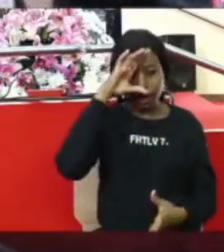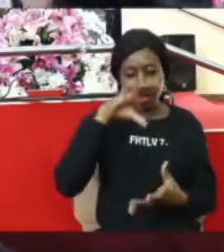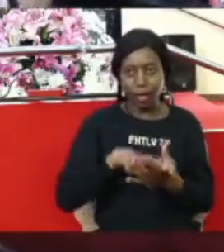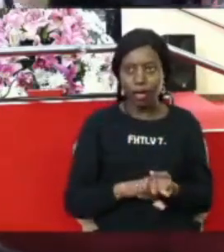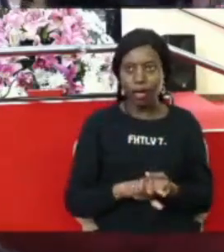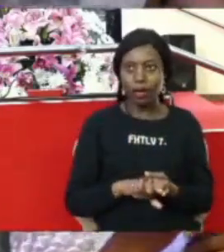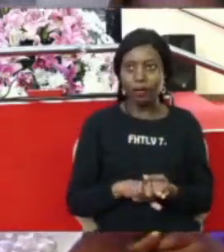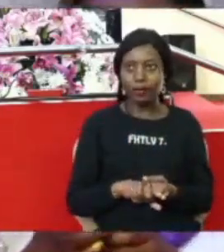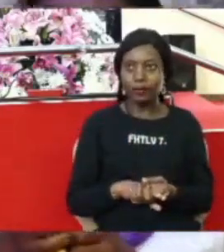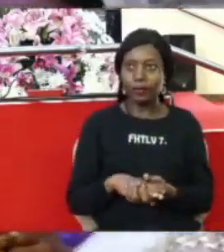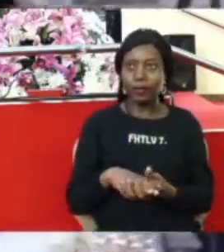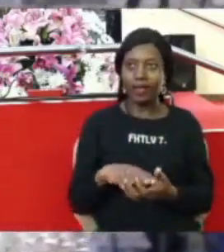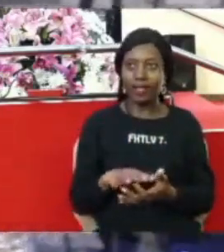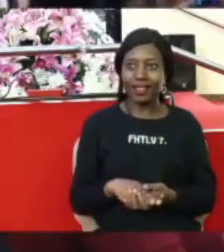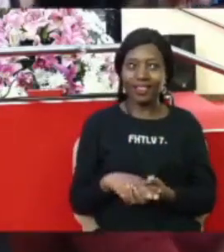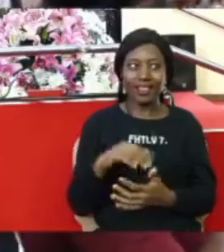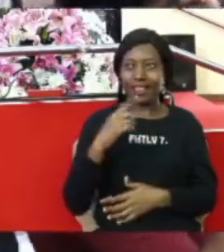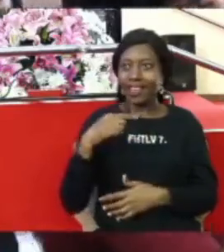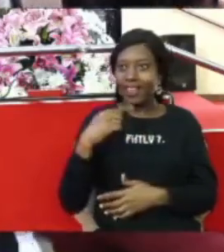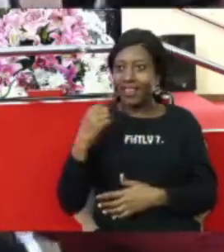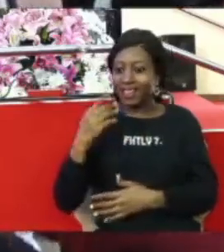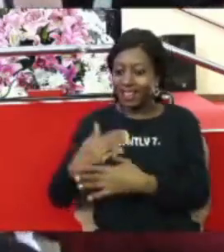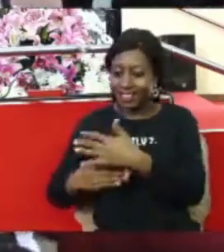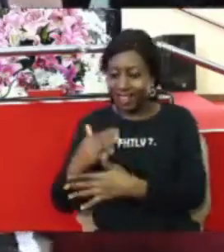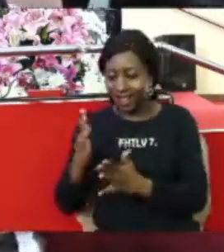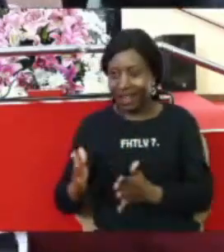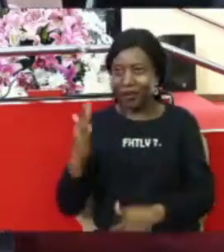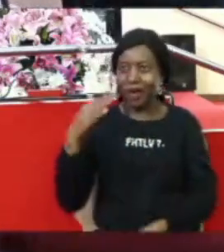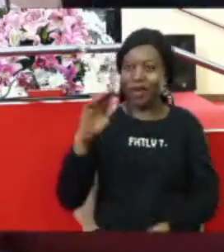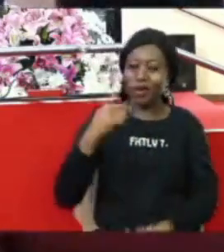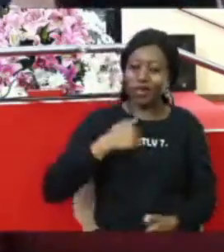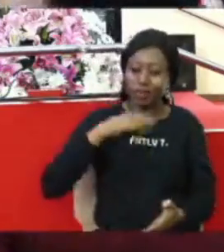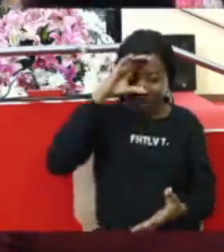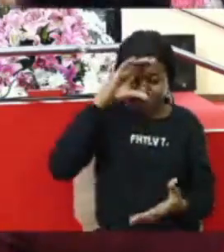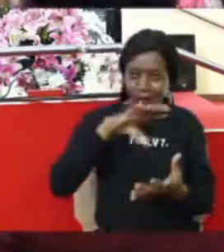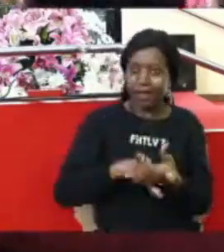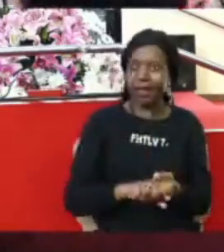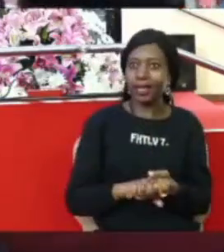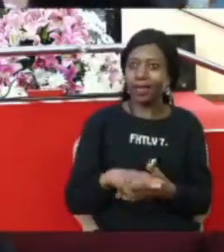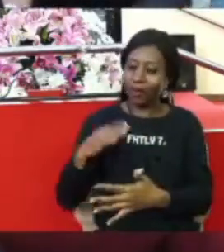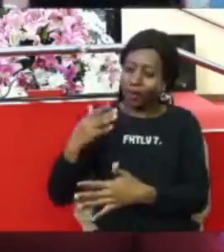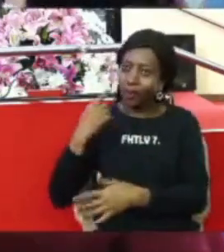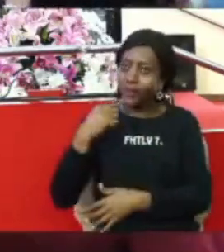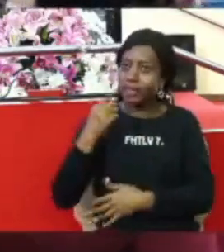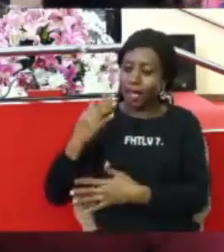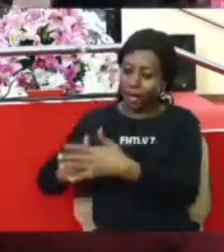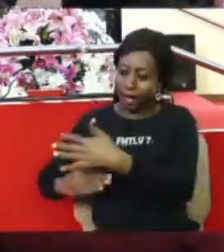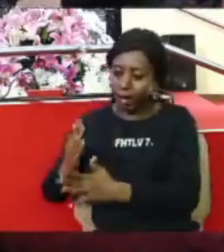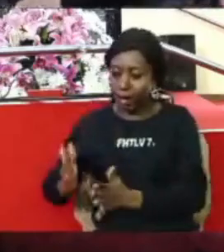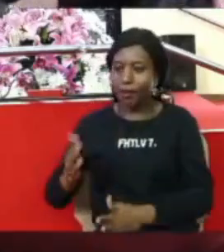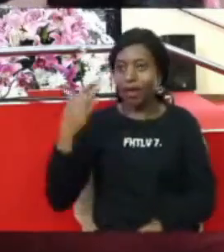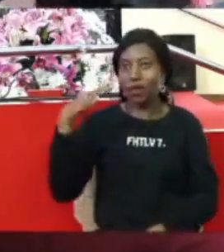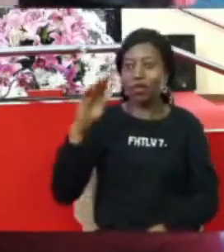high five. Tell them, I believe also. Tell another one, I believe also. Maybe that one does not believe